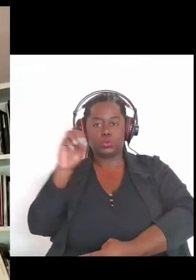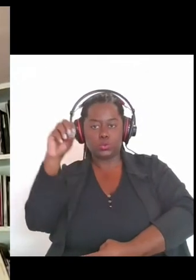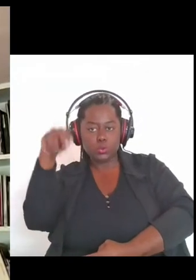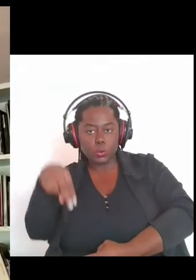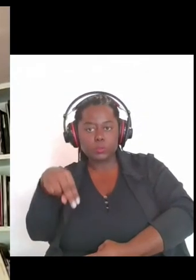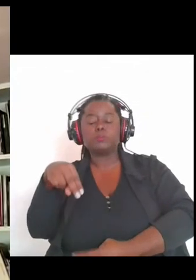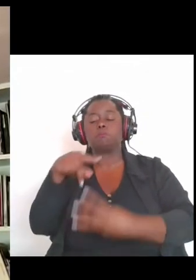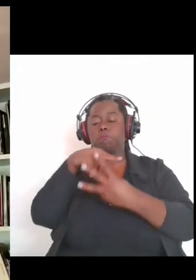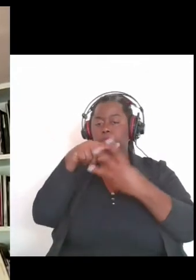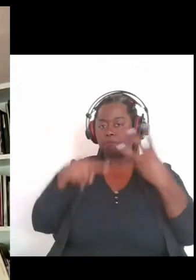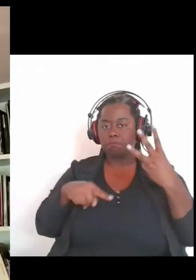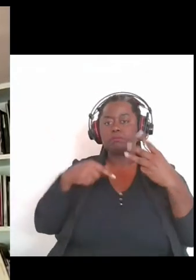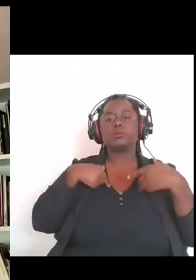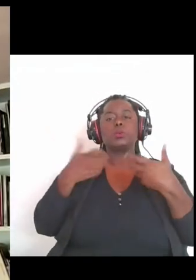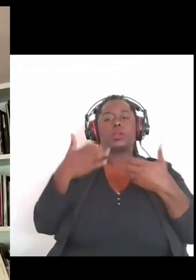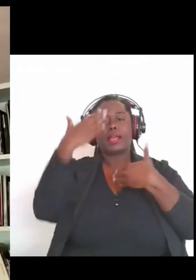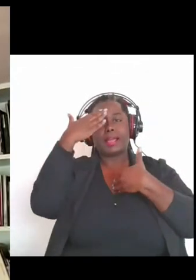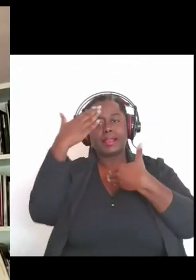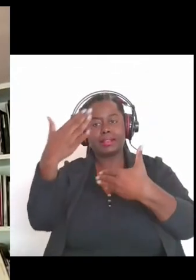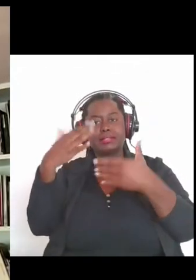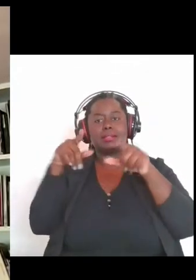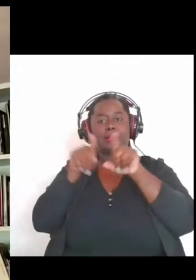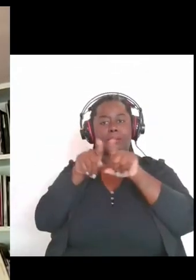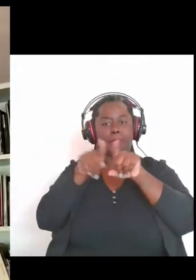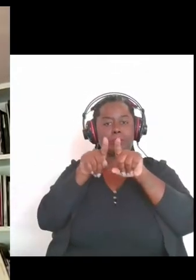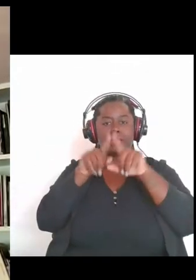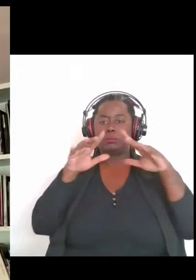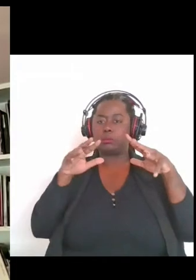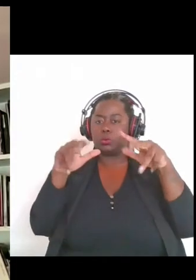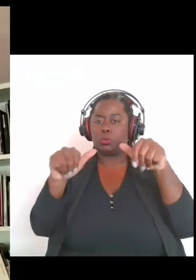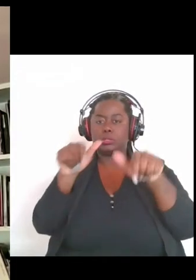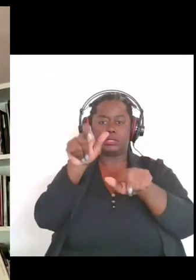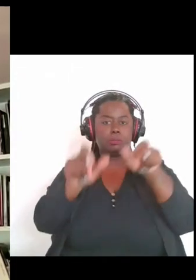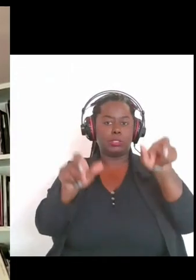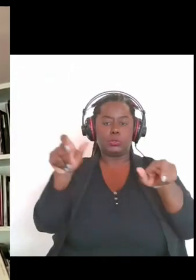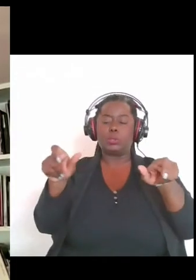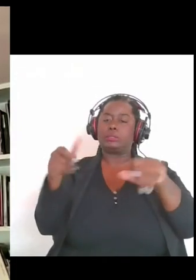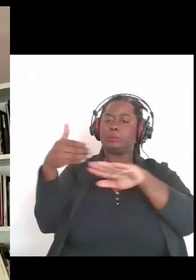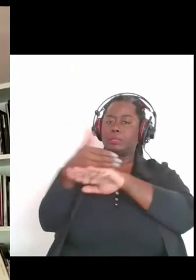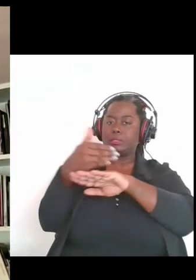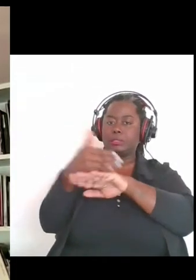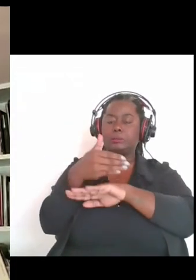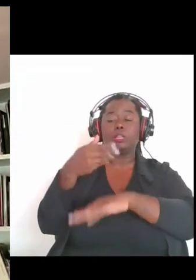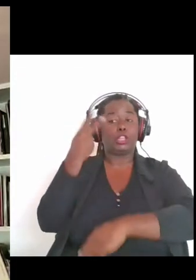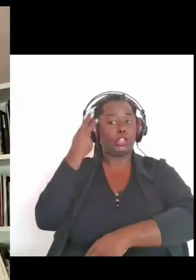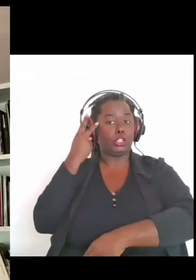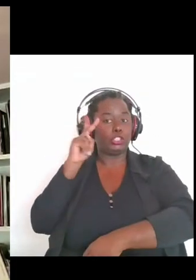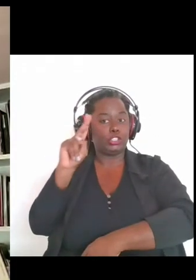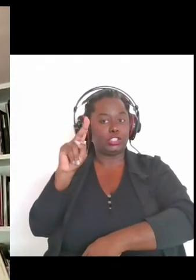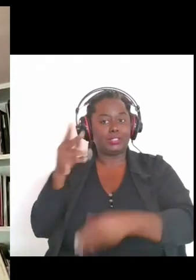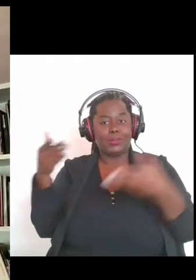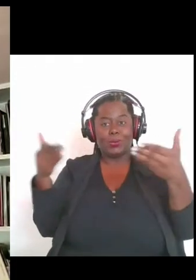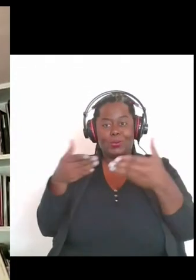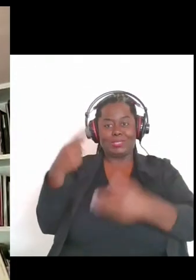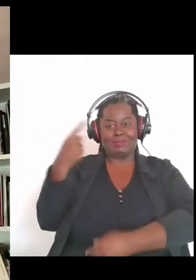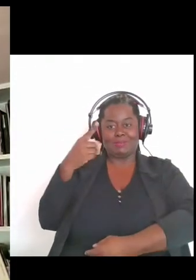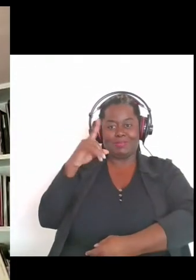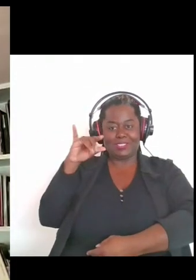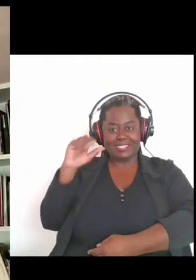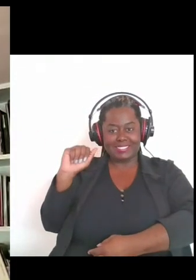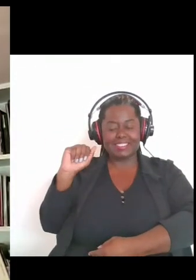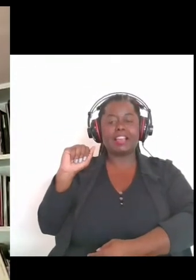curator large of modern contemporary art I would like to thank all participants of these two-day